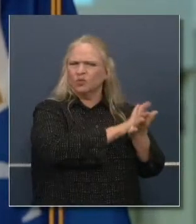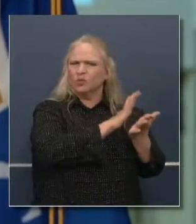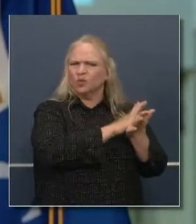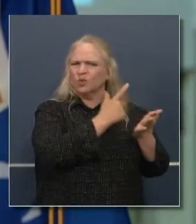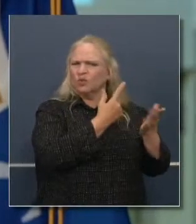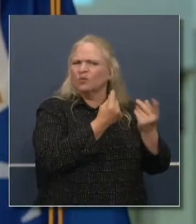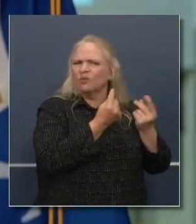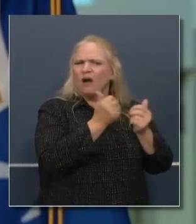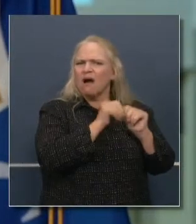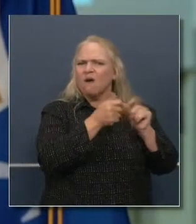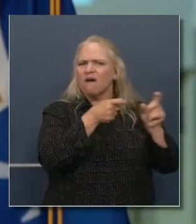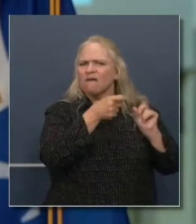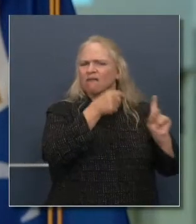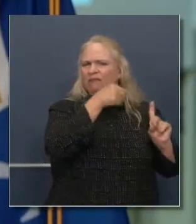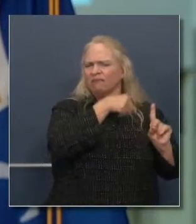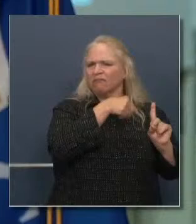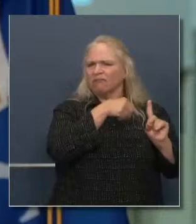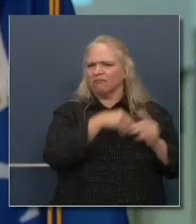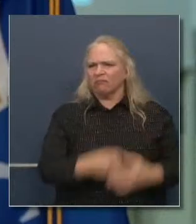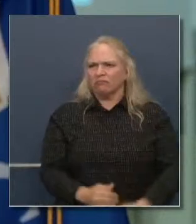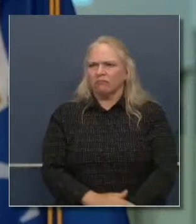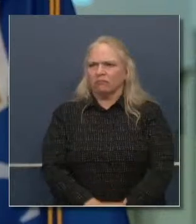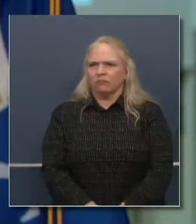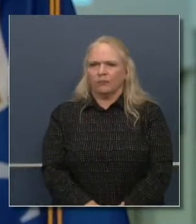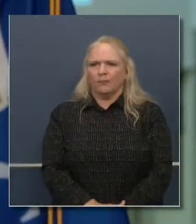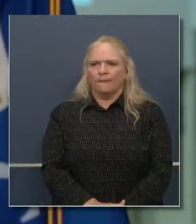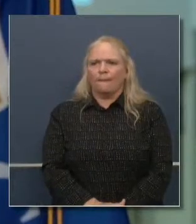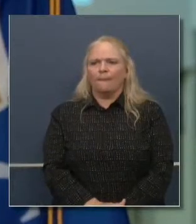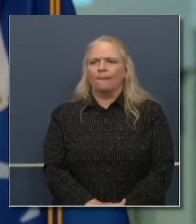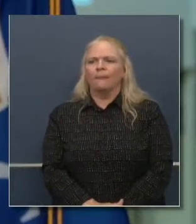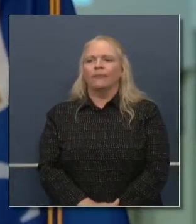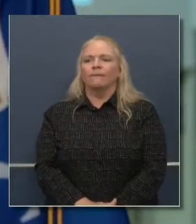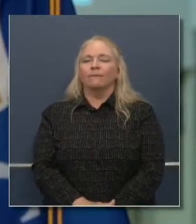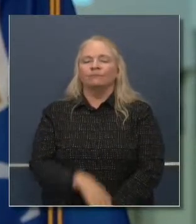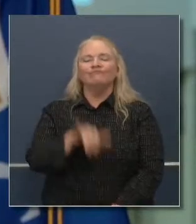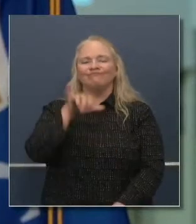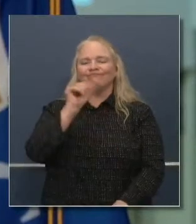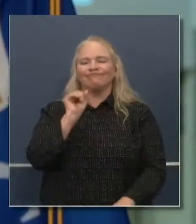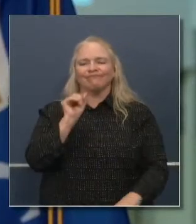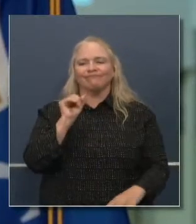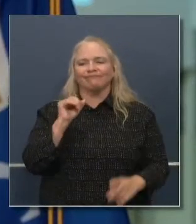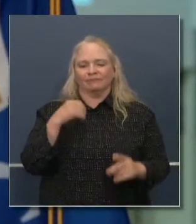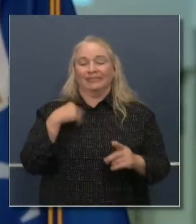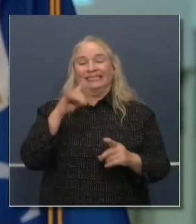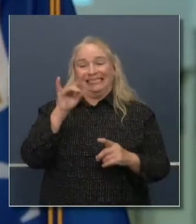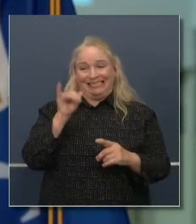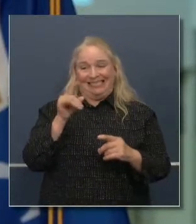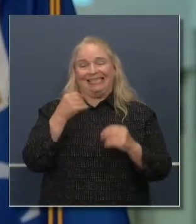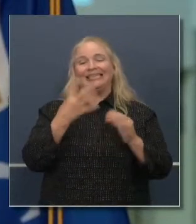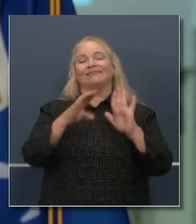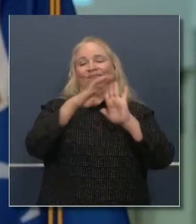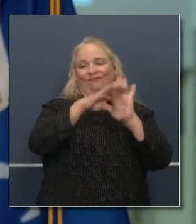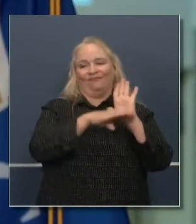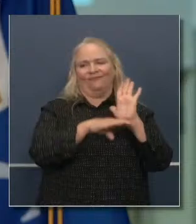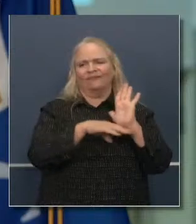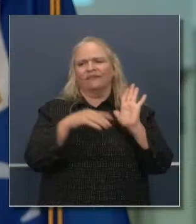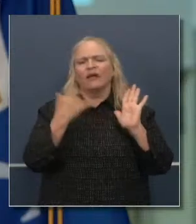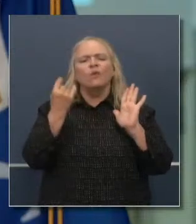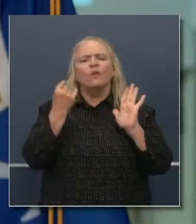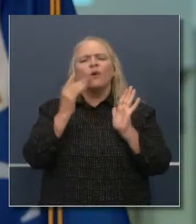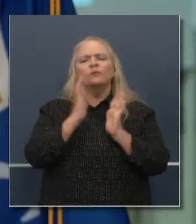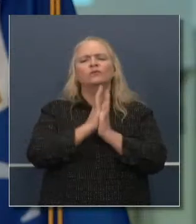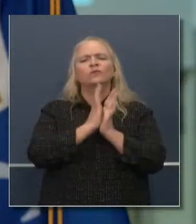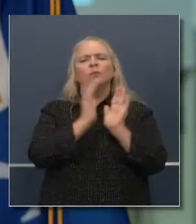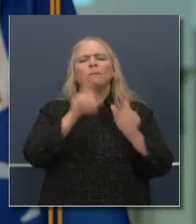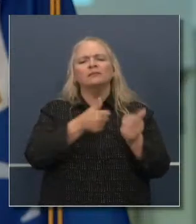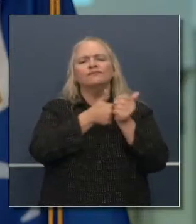now. Yeah, we've forcefully done just that. A number of months ago, we put out guidance for our schools. I'd encourage you and others to go